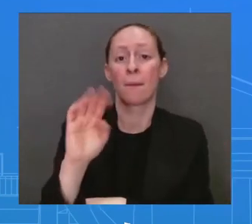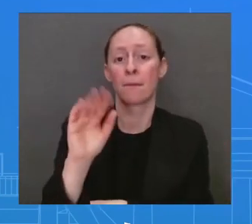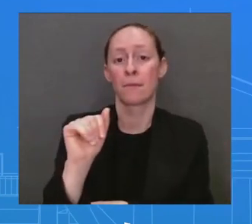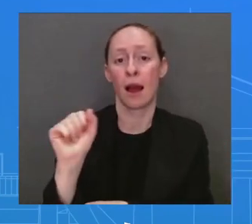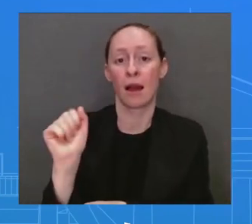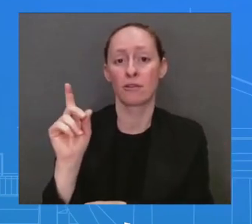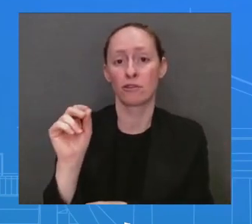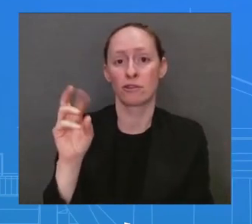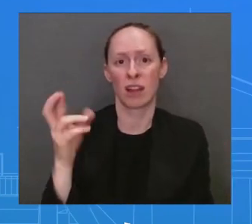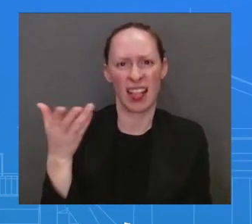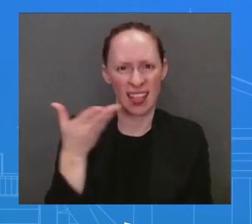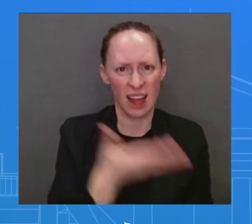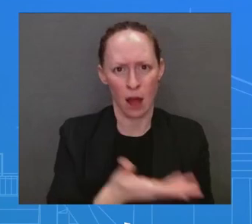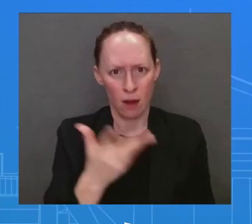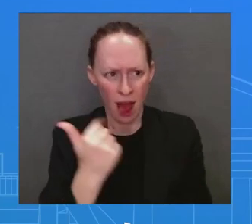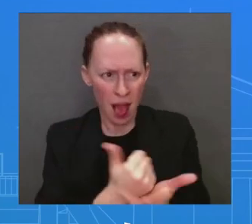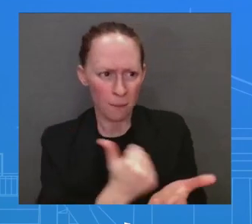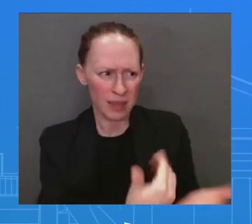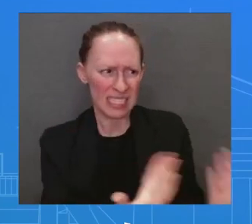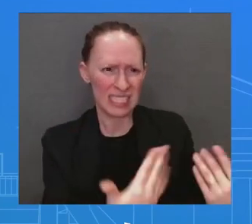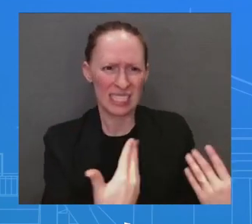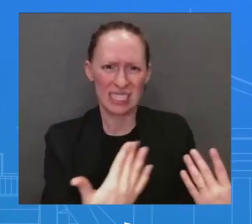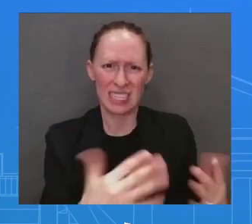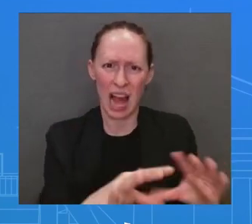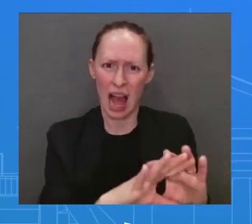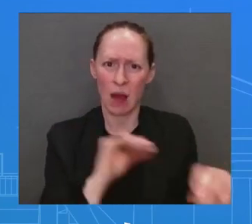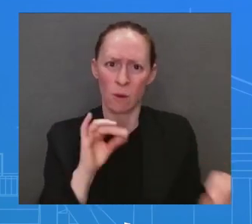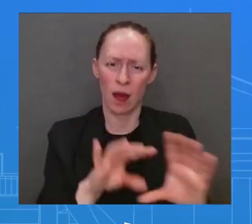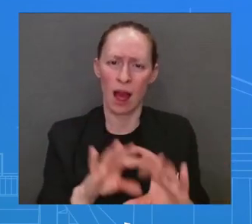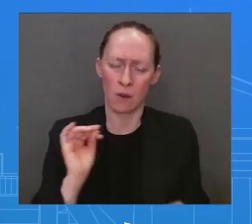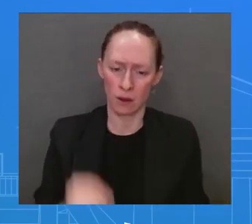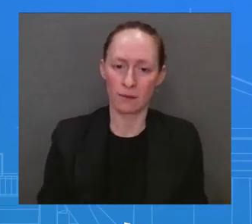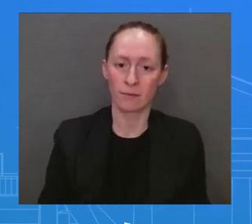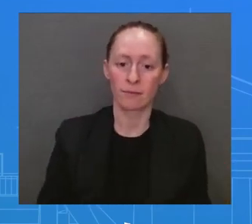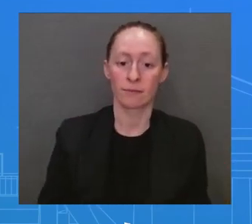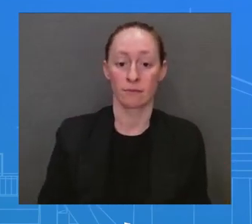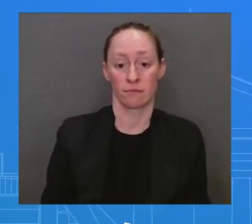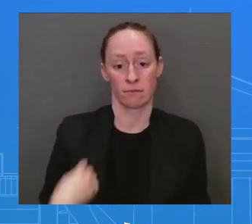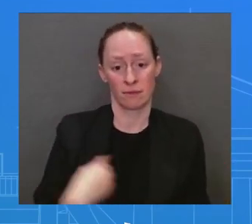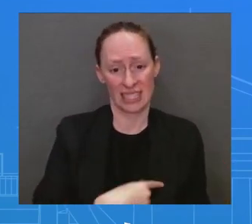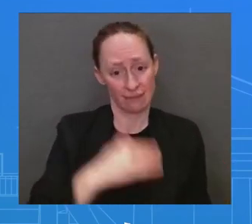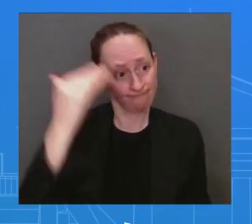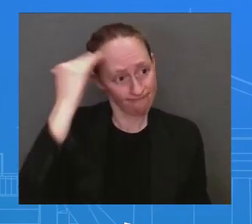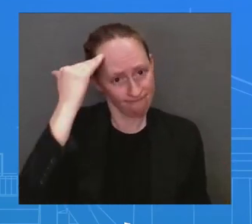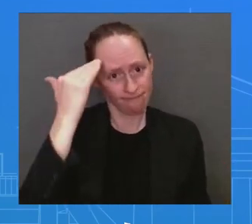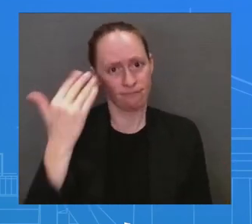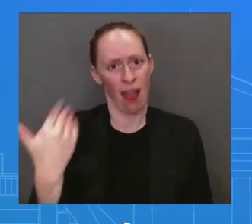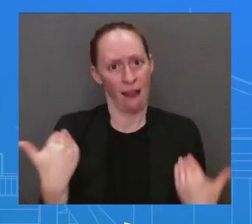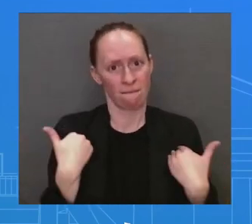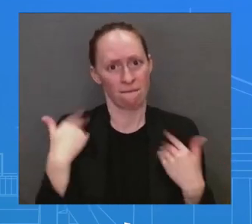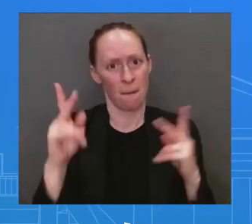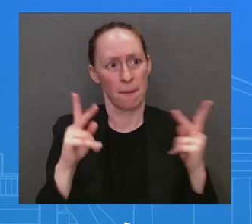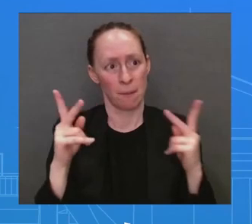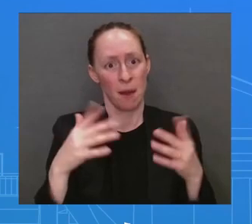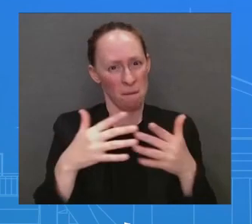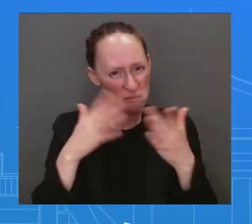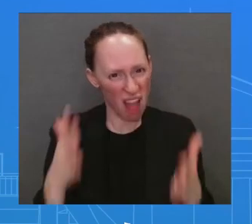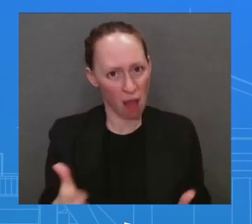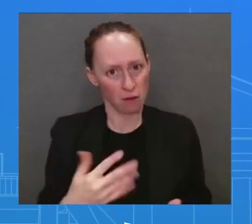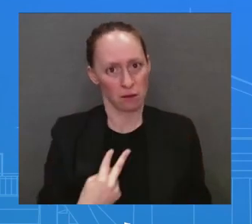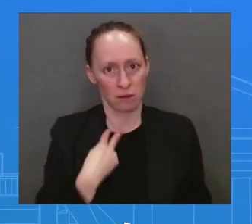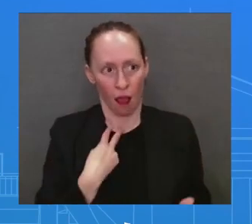But we know there's Americans in there. We know they want to get out. We're working very hard to find safe passage for them. That is different than